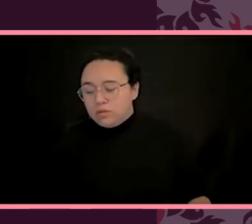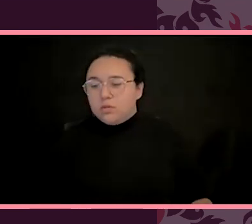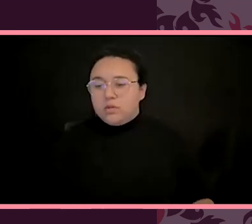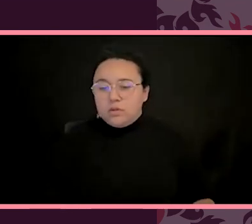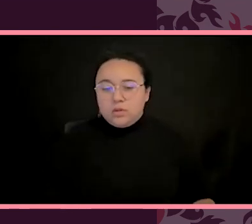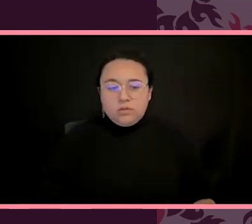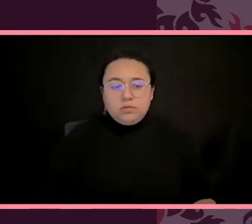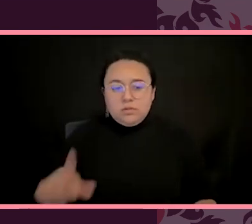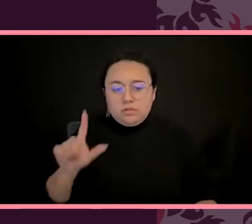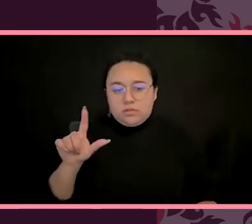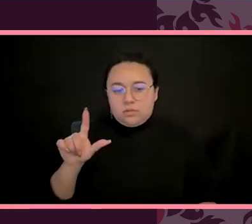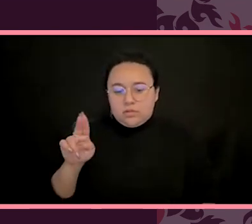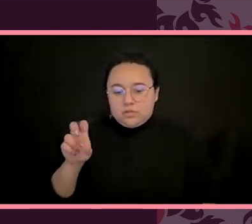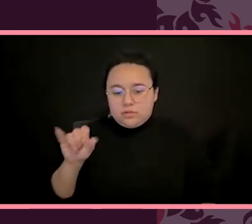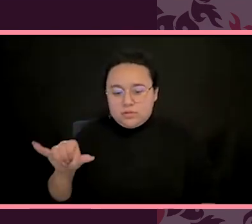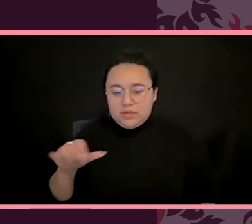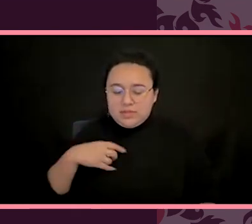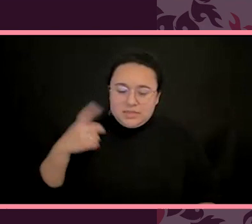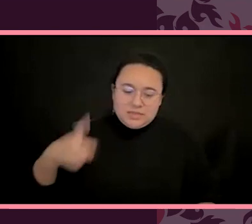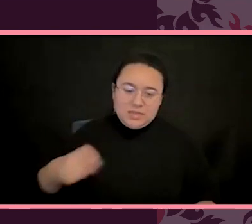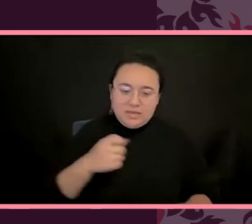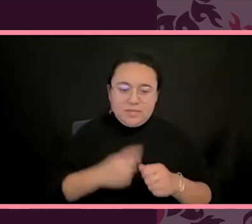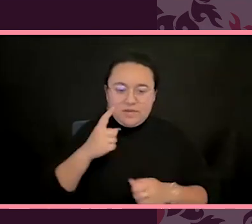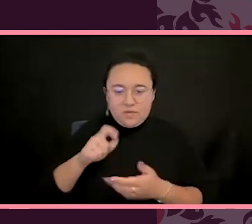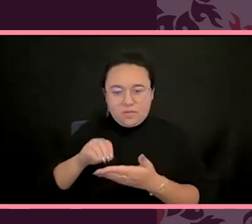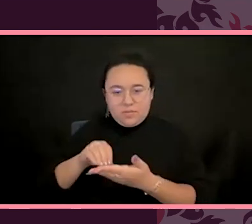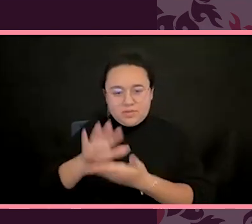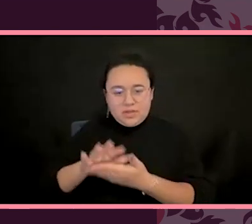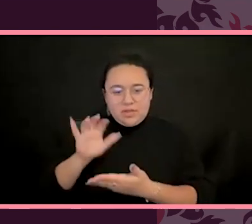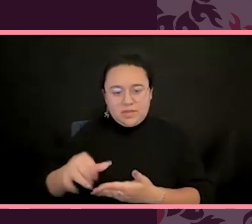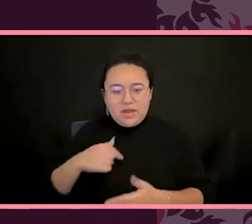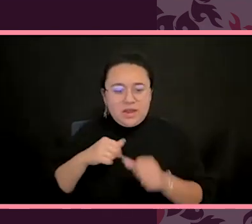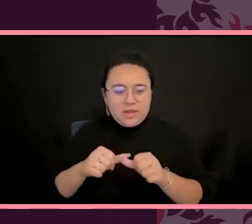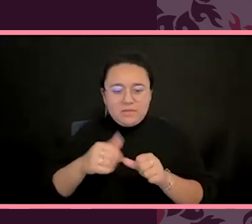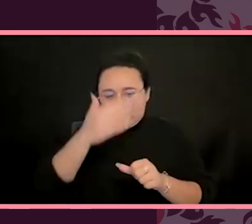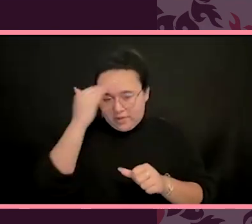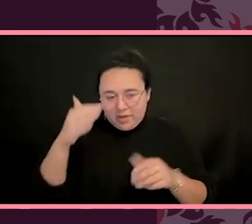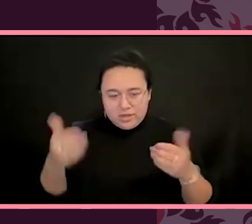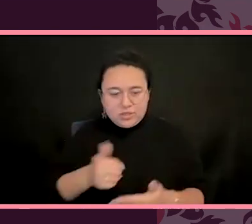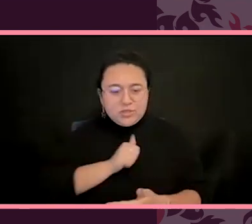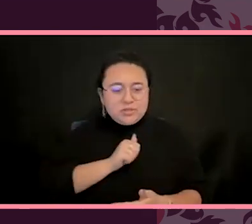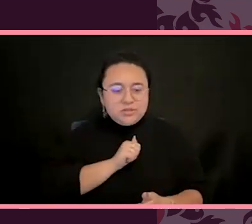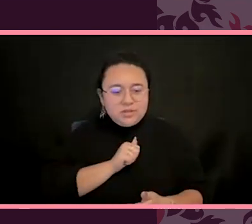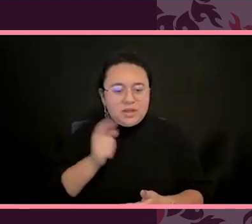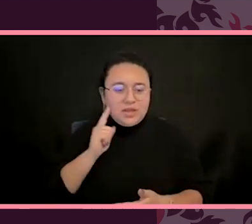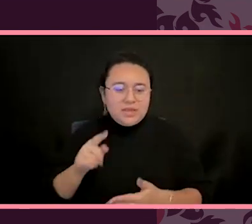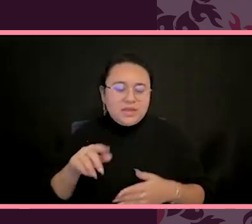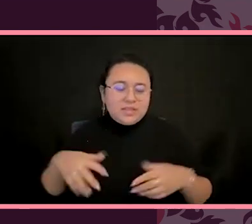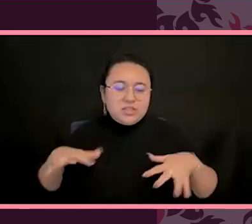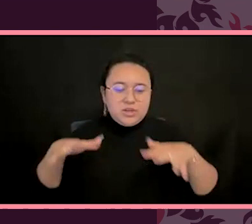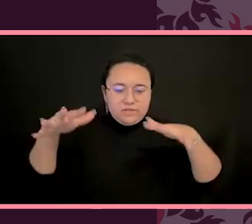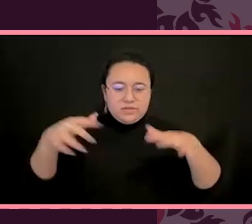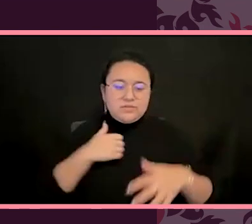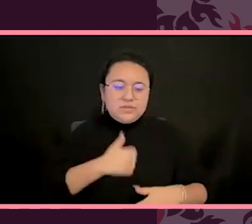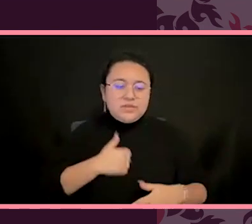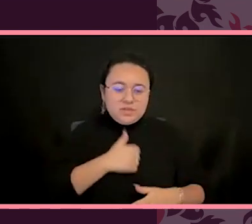This is Lindsey. Damn, everybody write sorry. this down. I keep forgetting to say my name, and I think it's nervousness. So